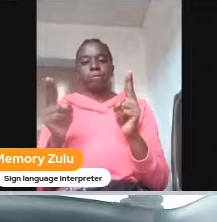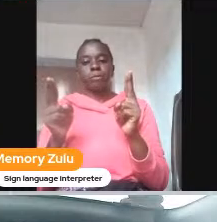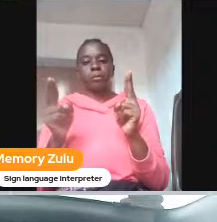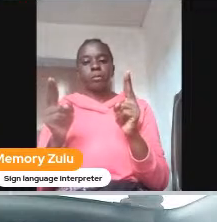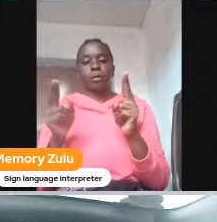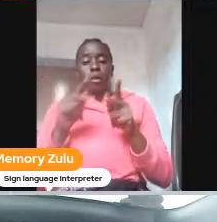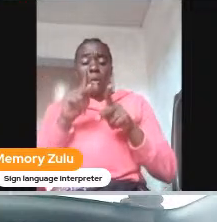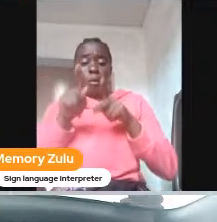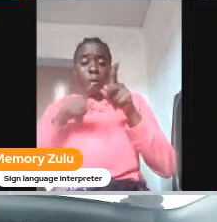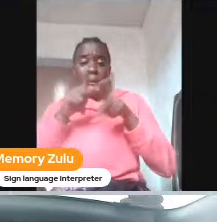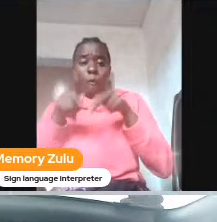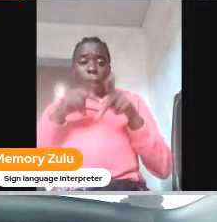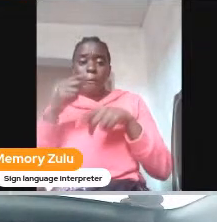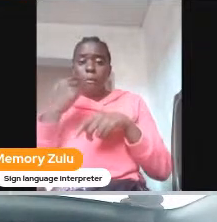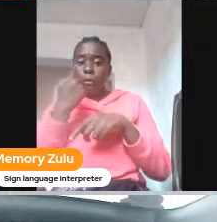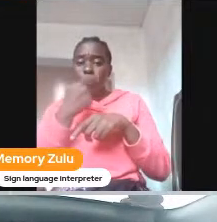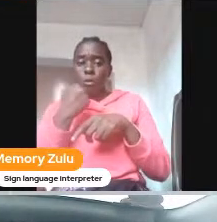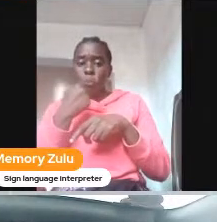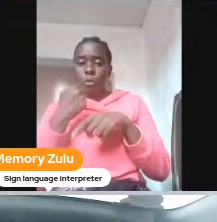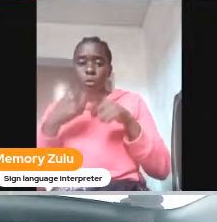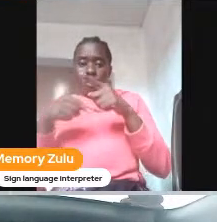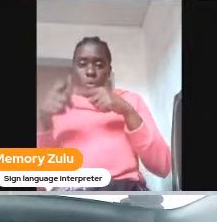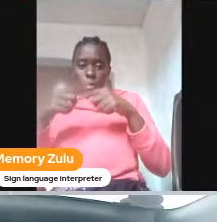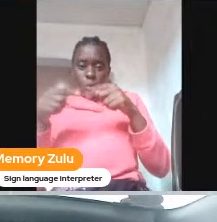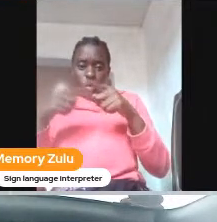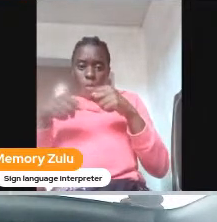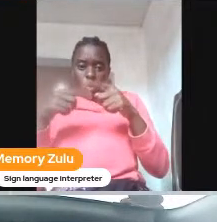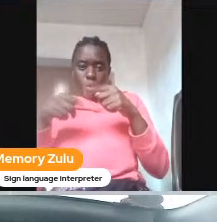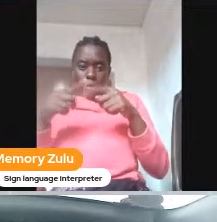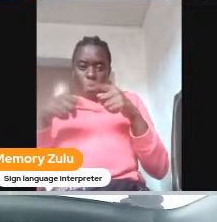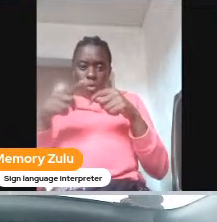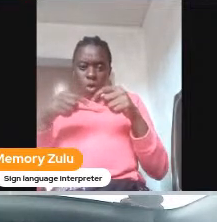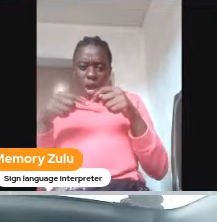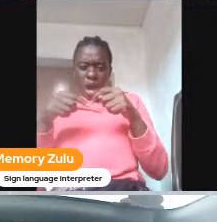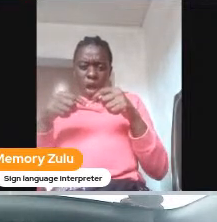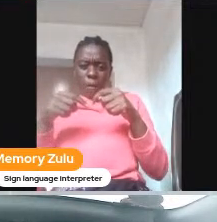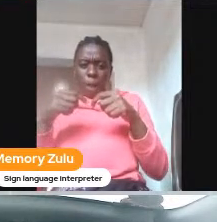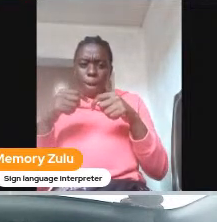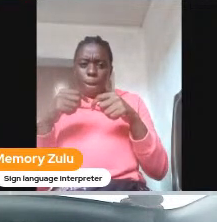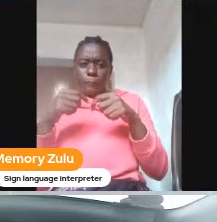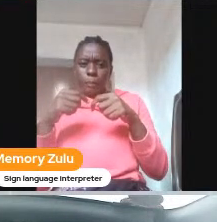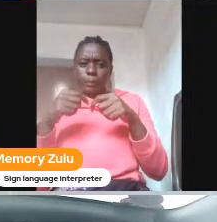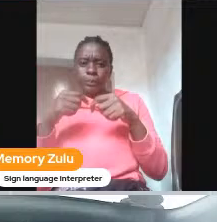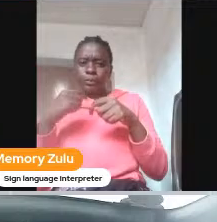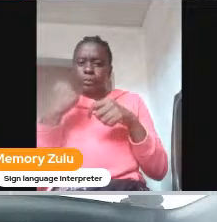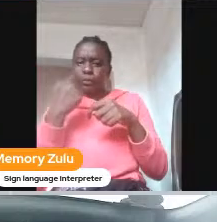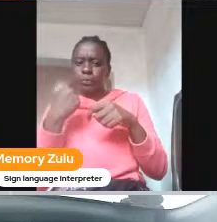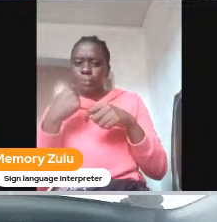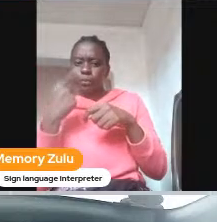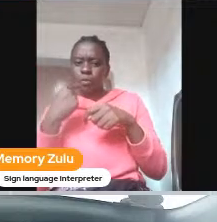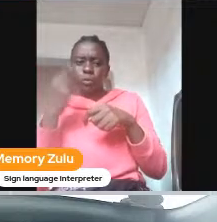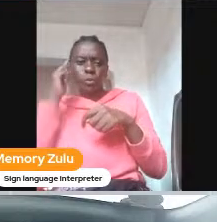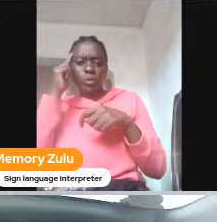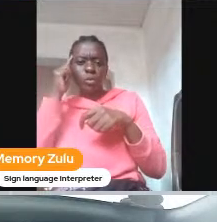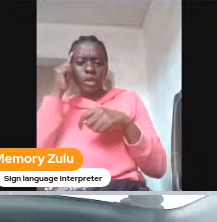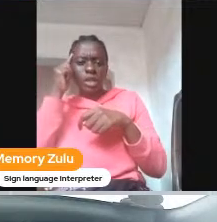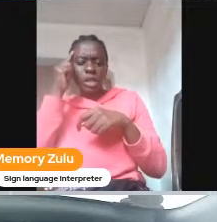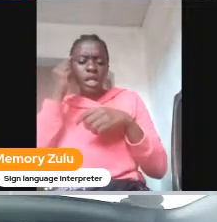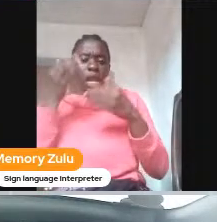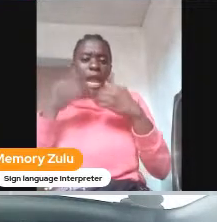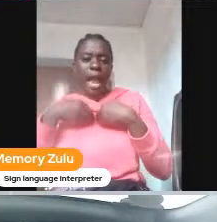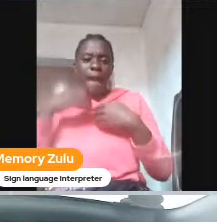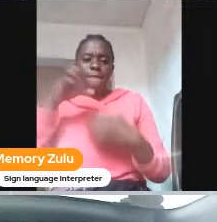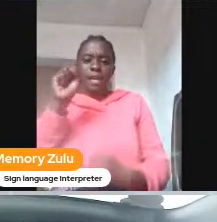with STI will test for HIV, and those who test